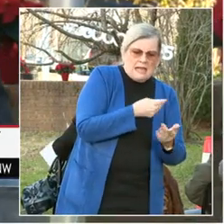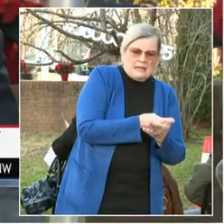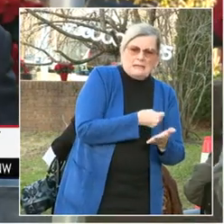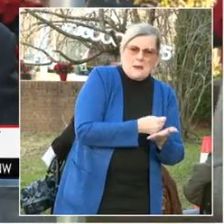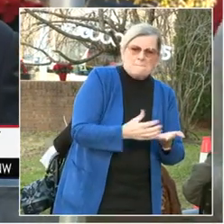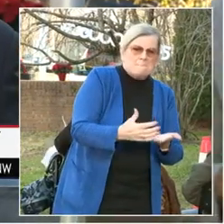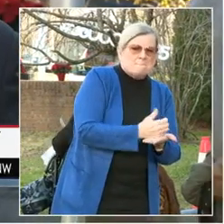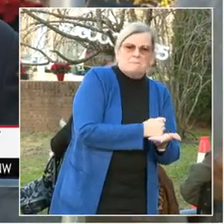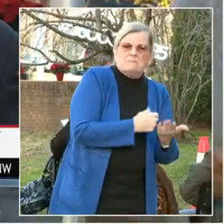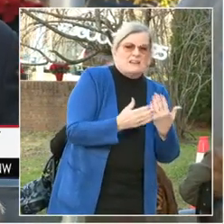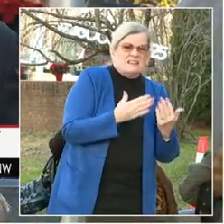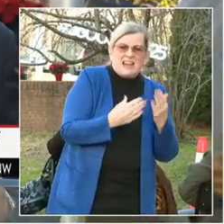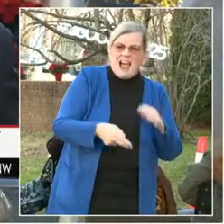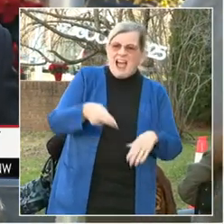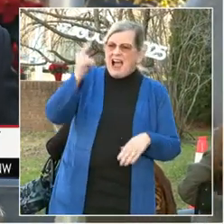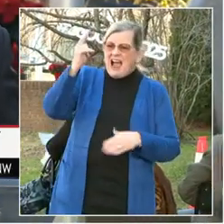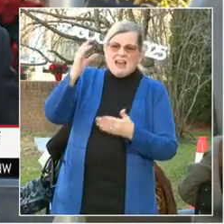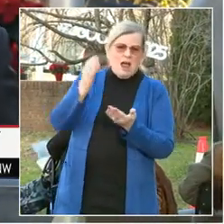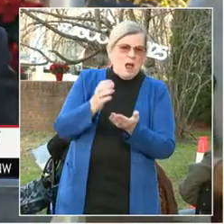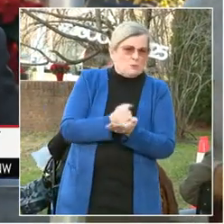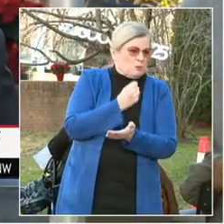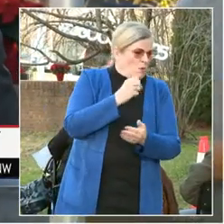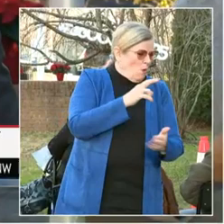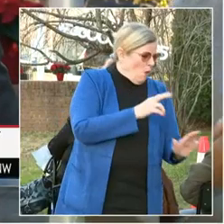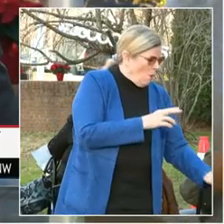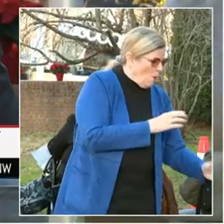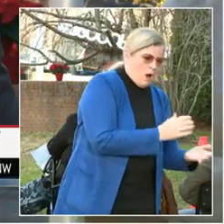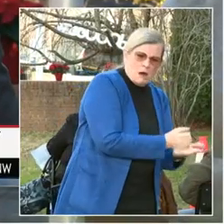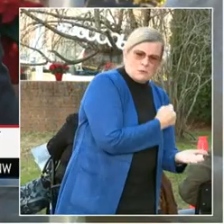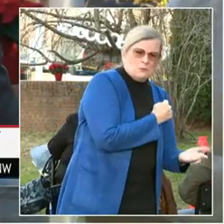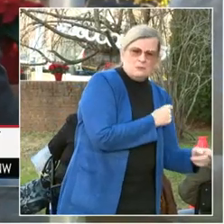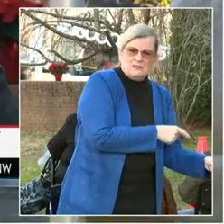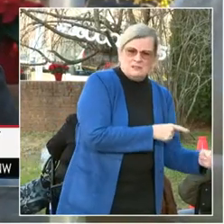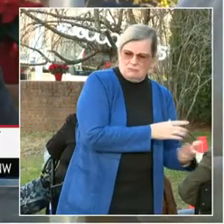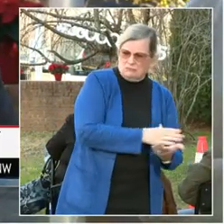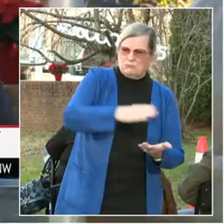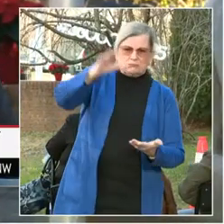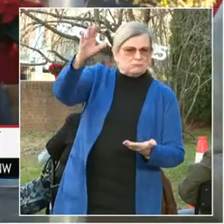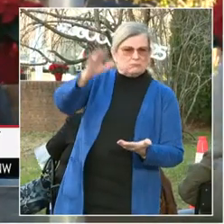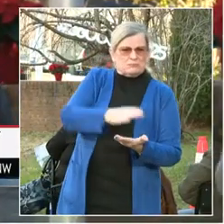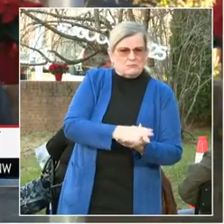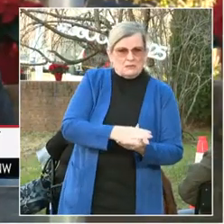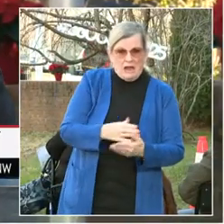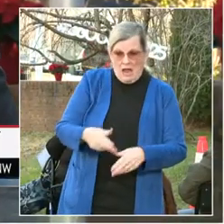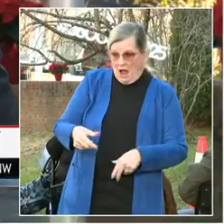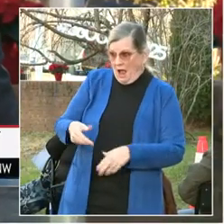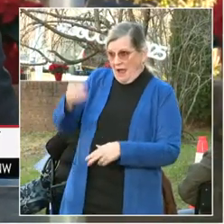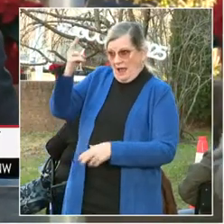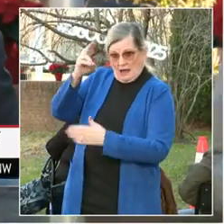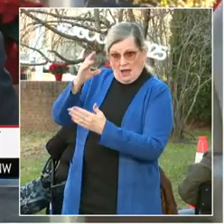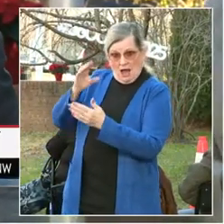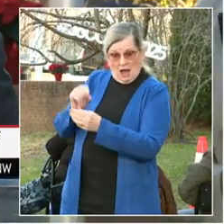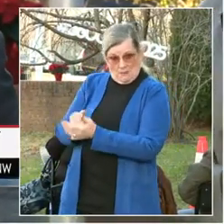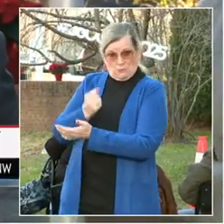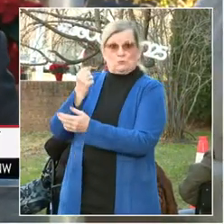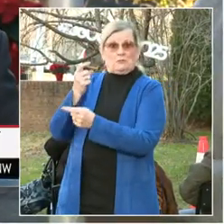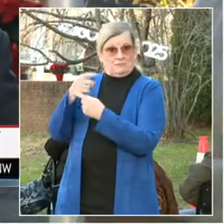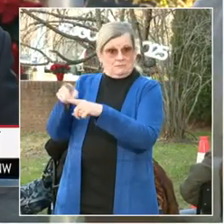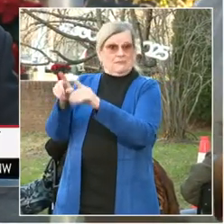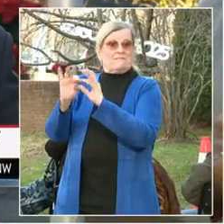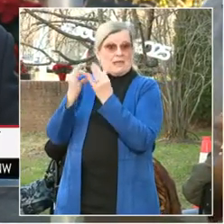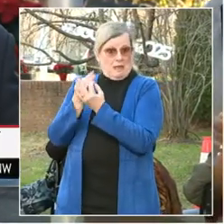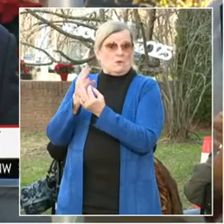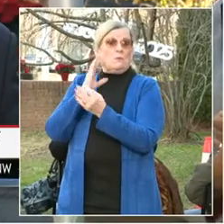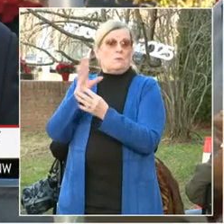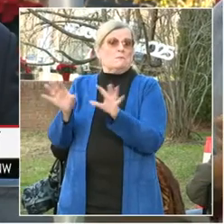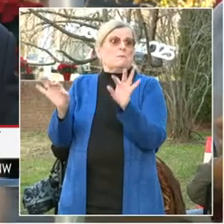low opportunity, that the ones in high opportunity, those families will have success greater because they lived in a high